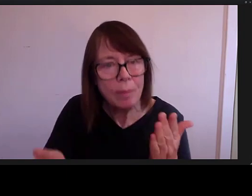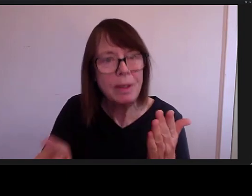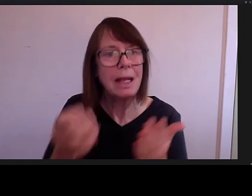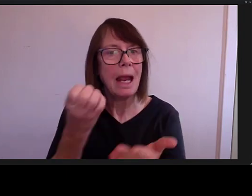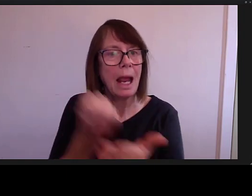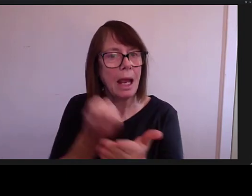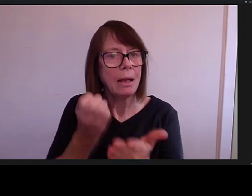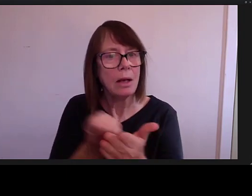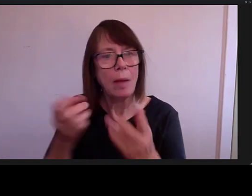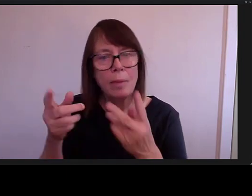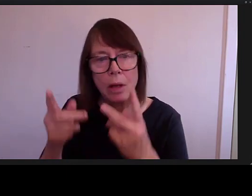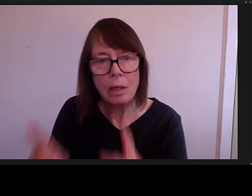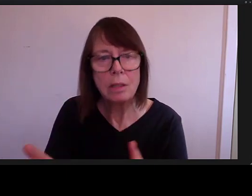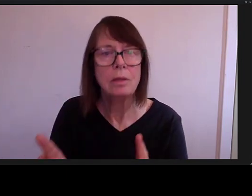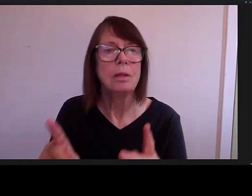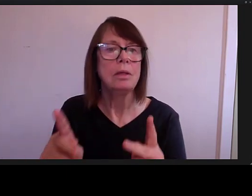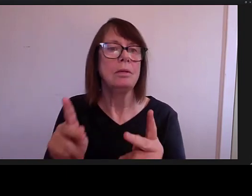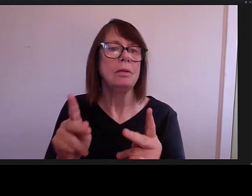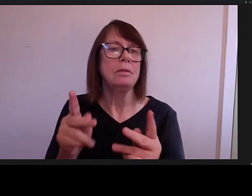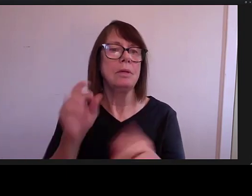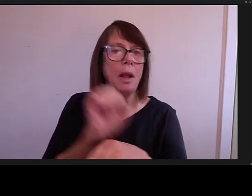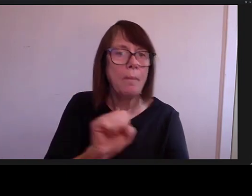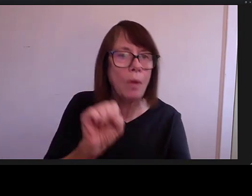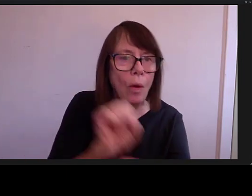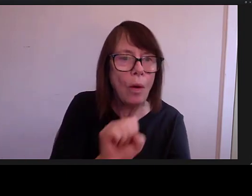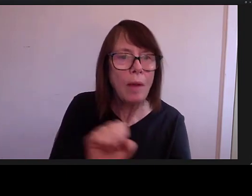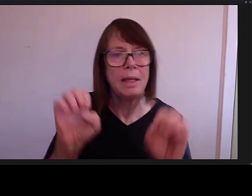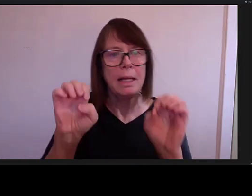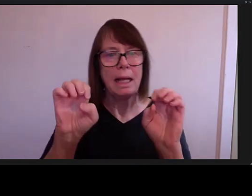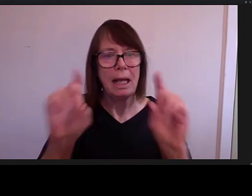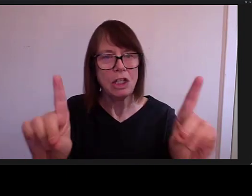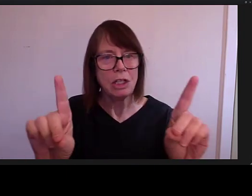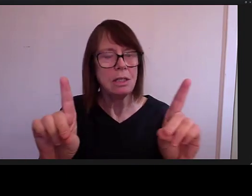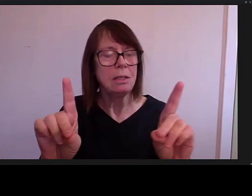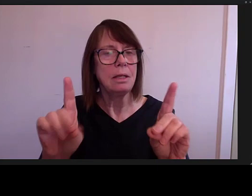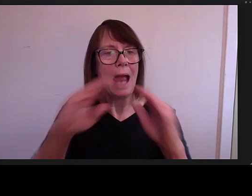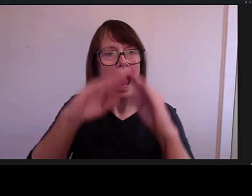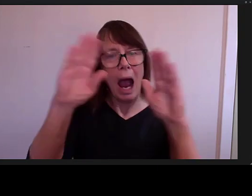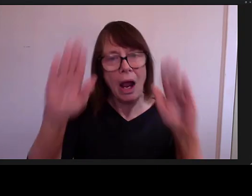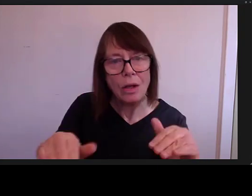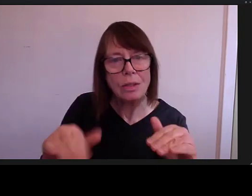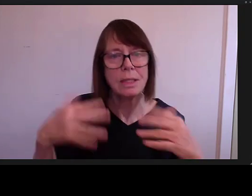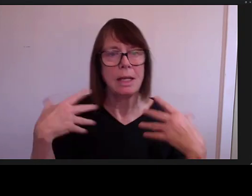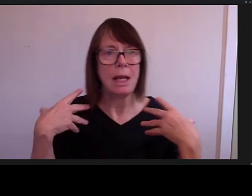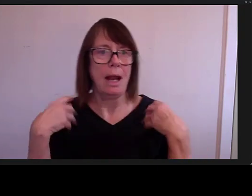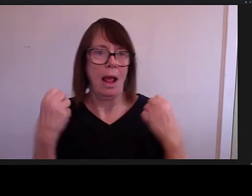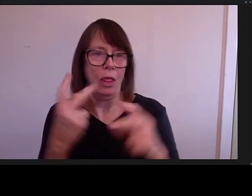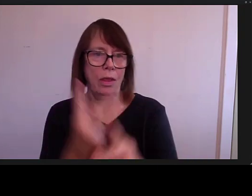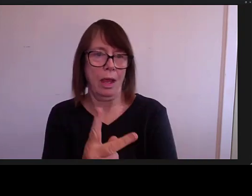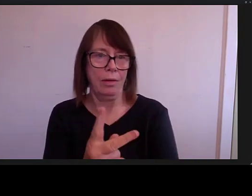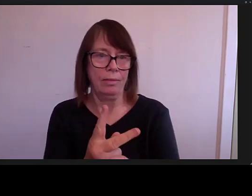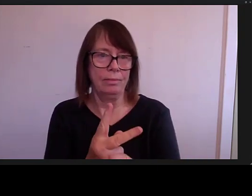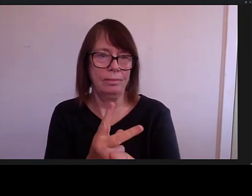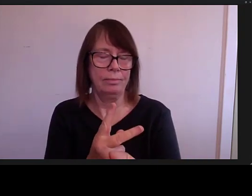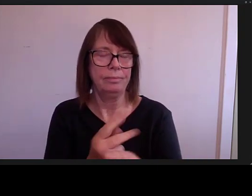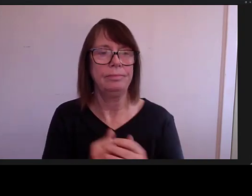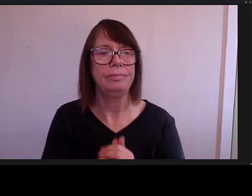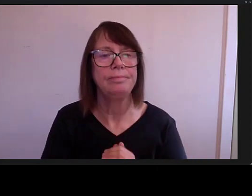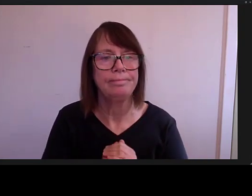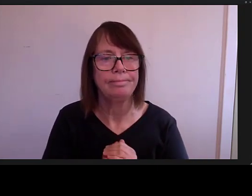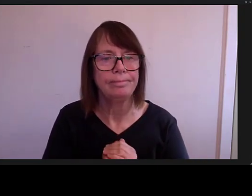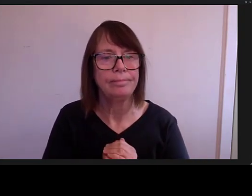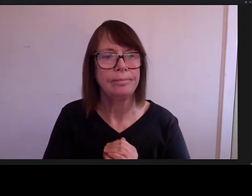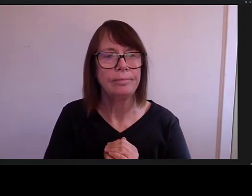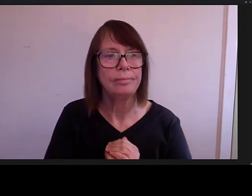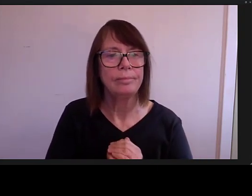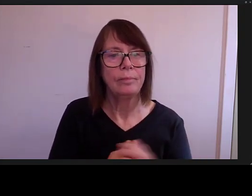economic opportunity, employment, education, housing, healthcare. And unlike individual